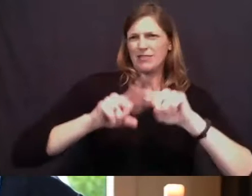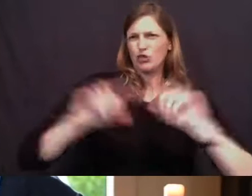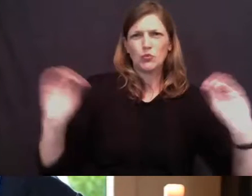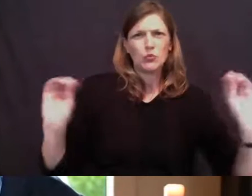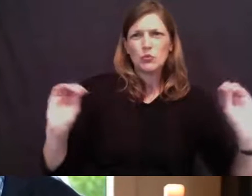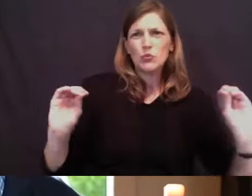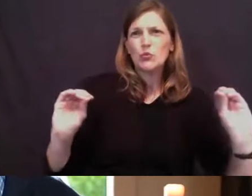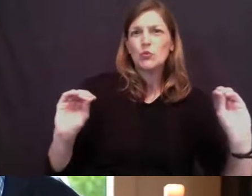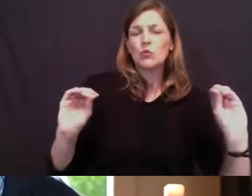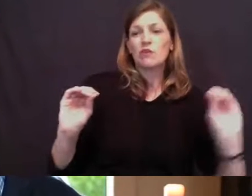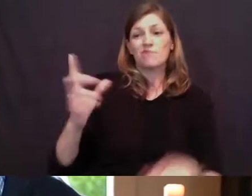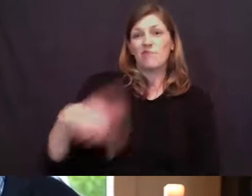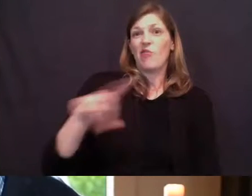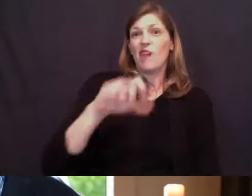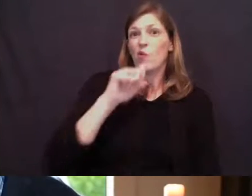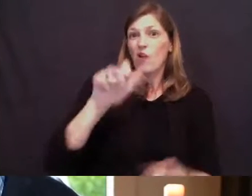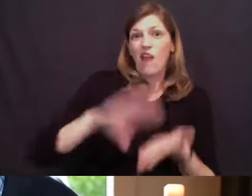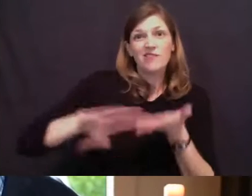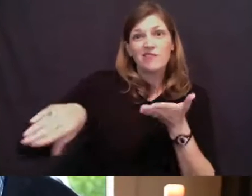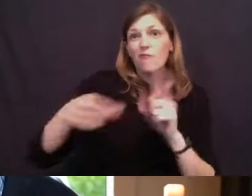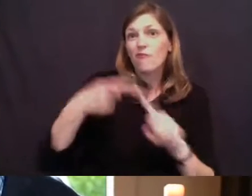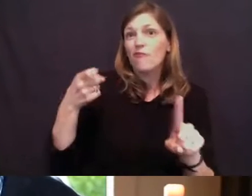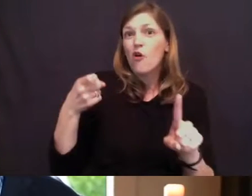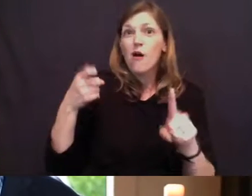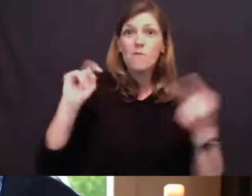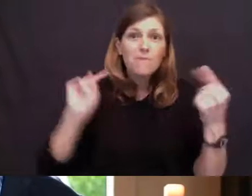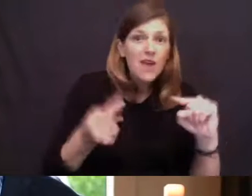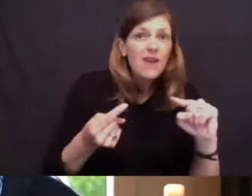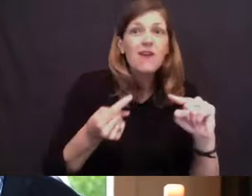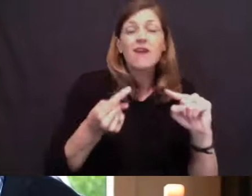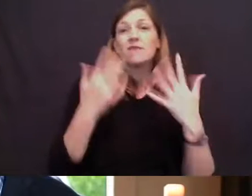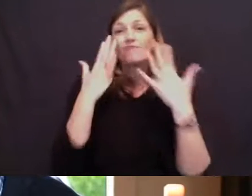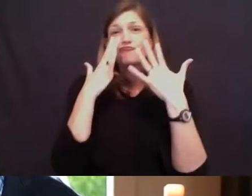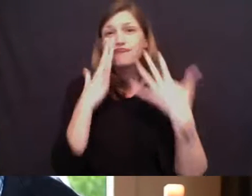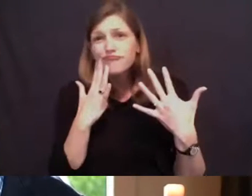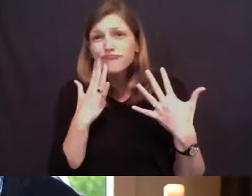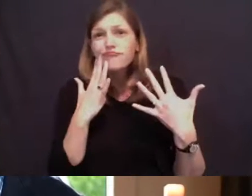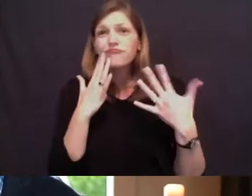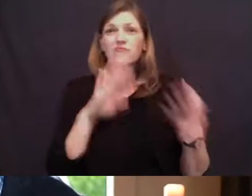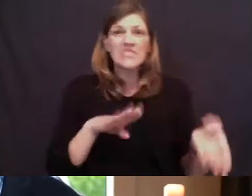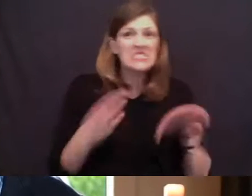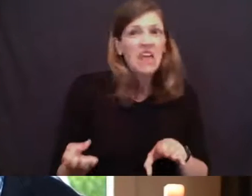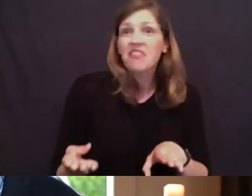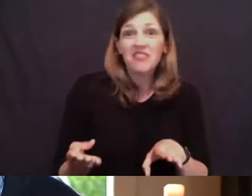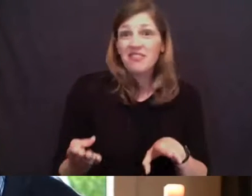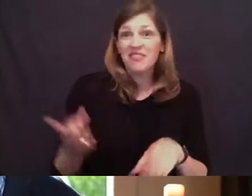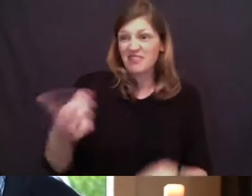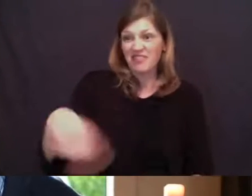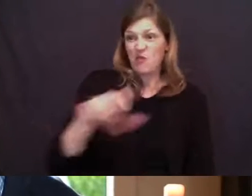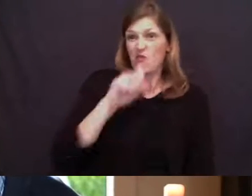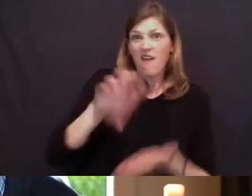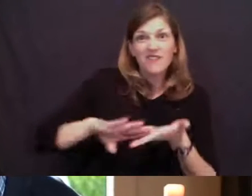And yet they weren't exempt from experiencing pain, sorrow, death. They weren't exempt from